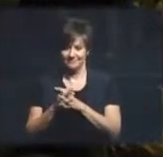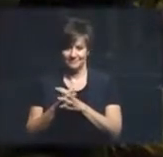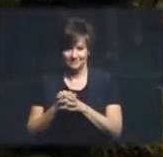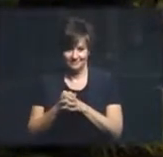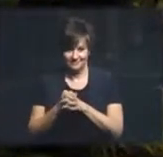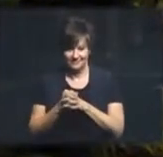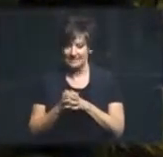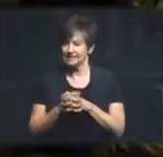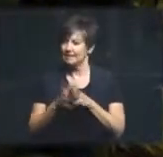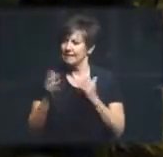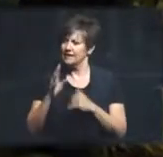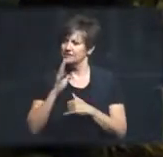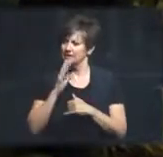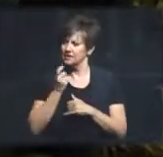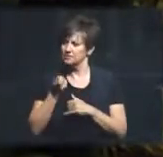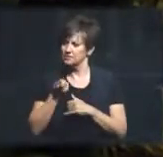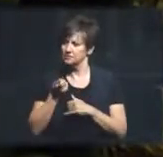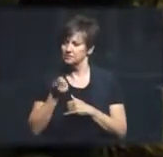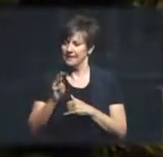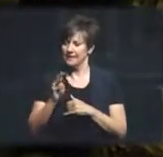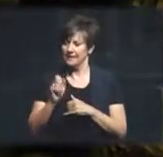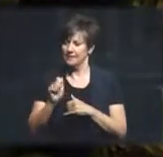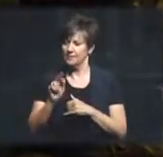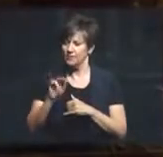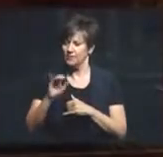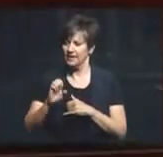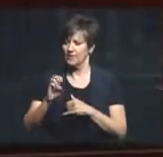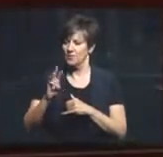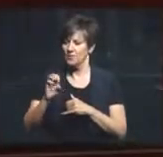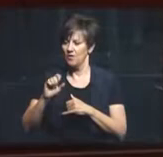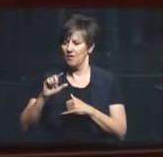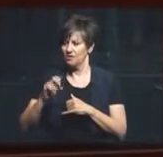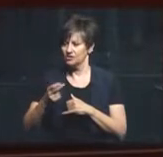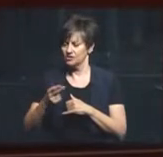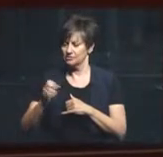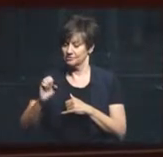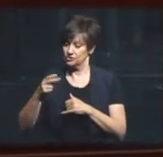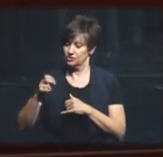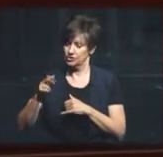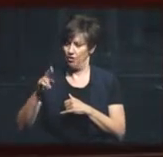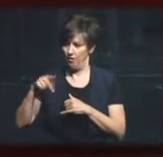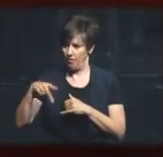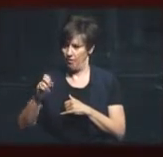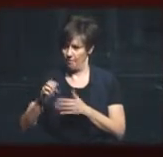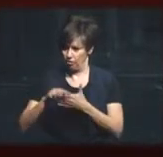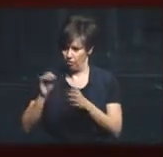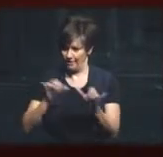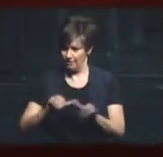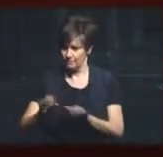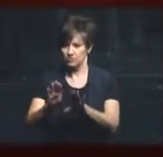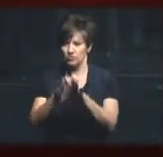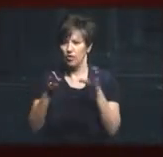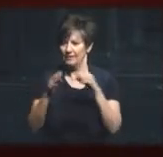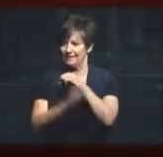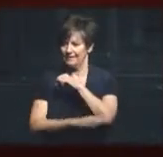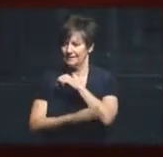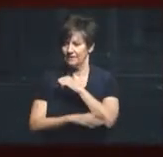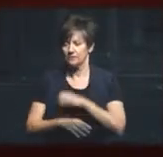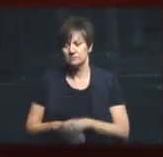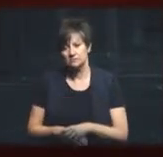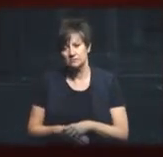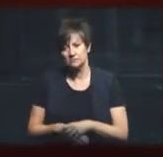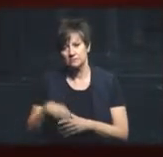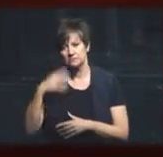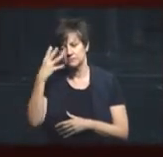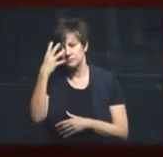I want to speak just a moment about the Marie Wall Sharp Learning Commons. It is opening for fall semester. It's really a beautiful,